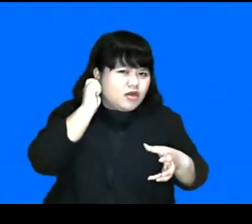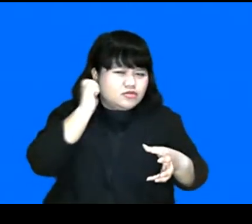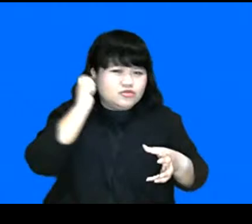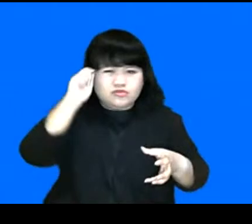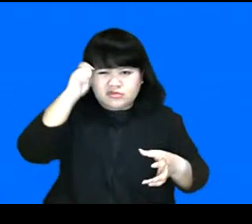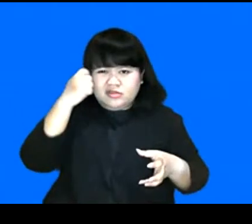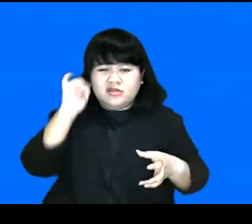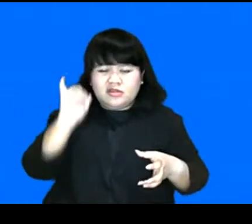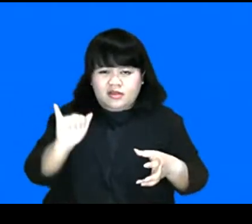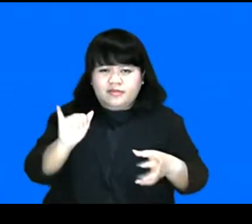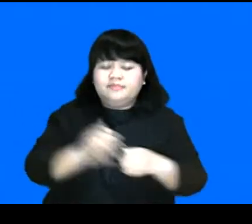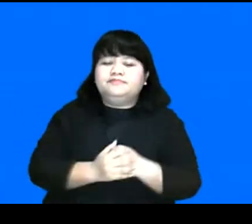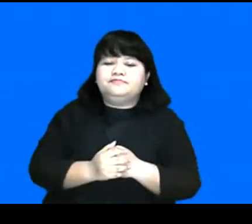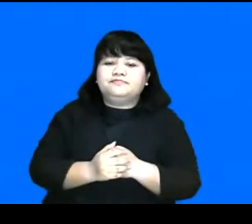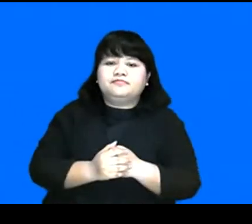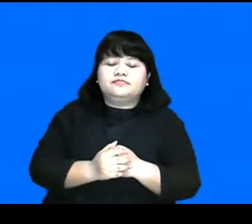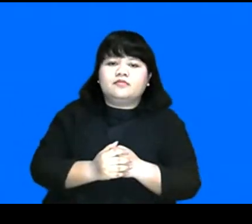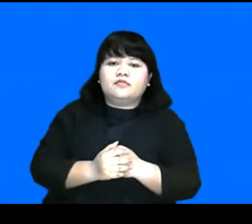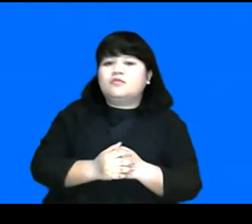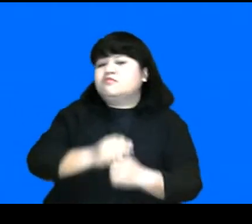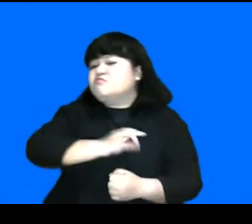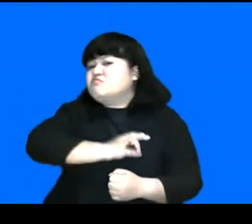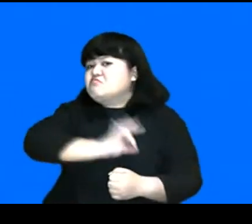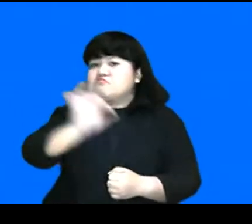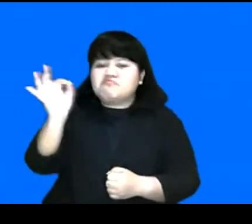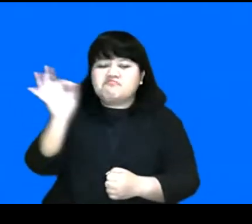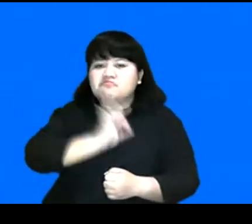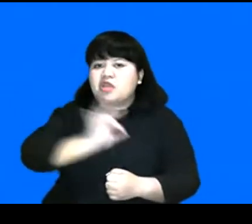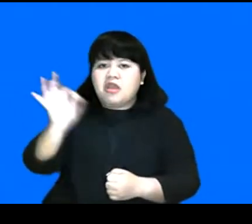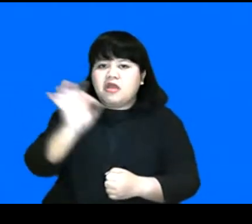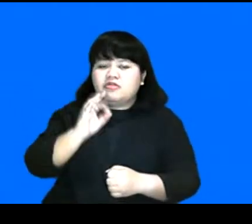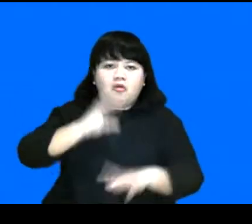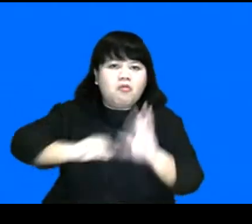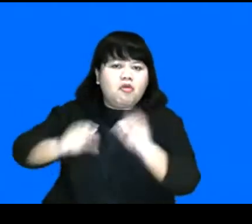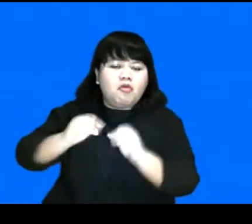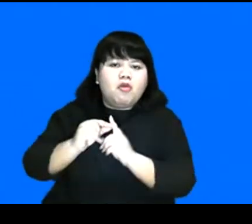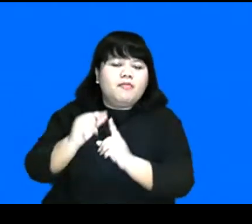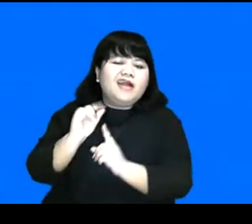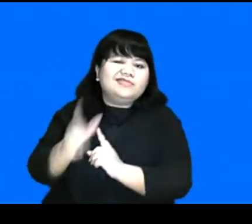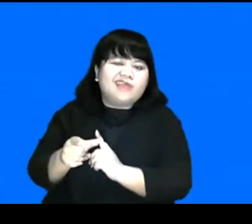tax. This is a very rare room that we find